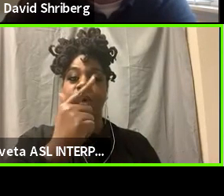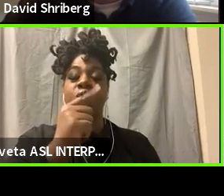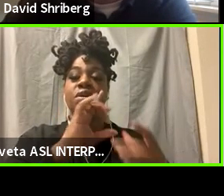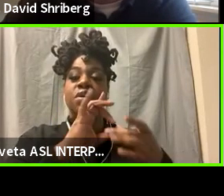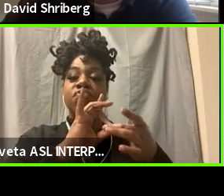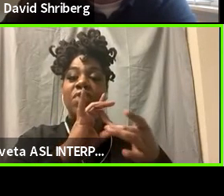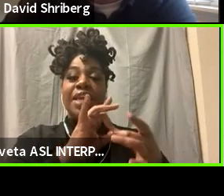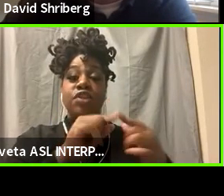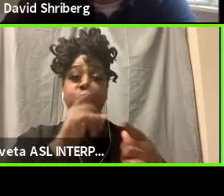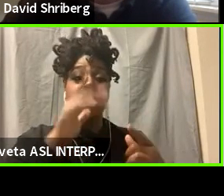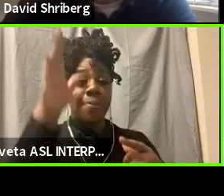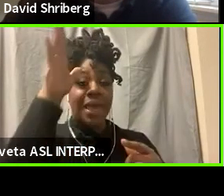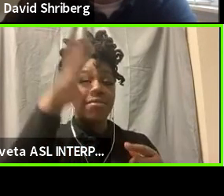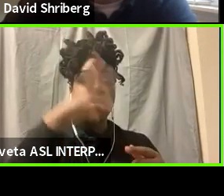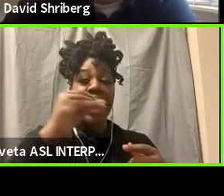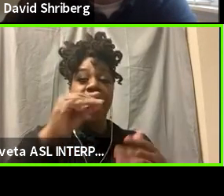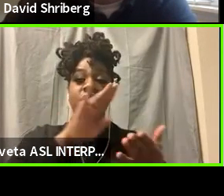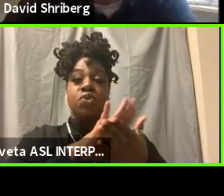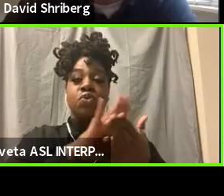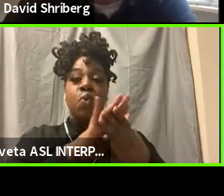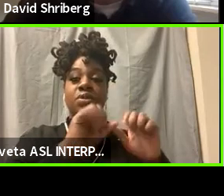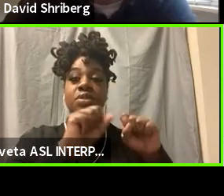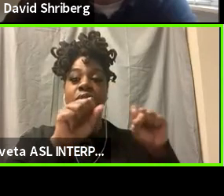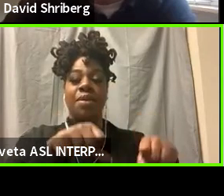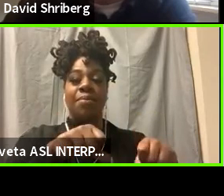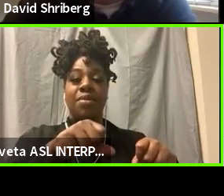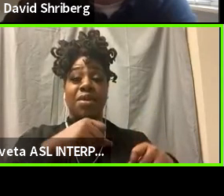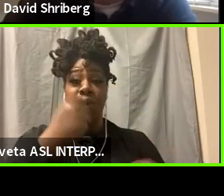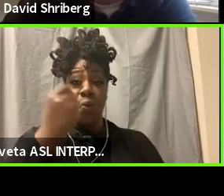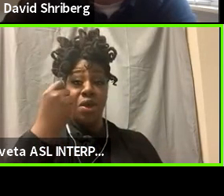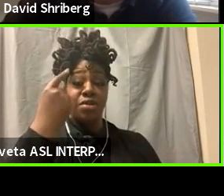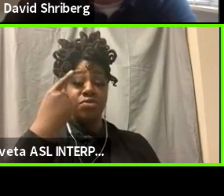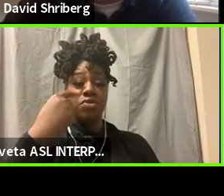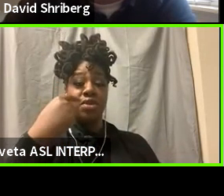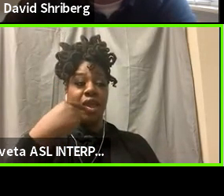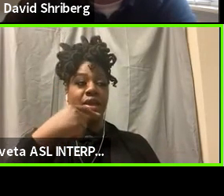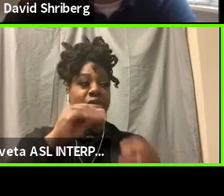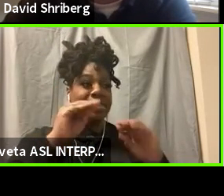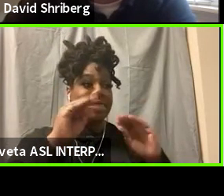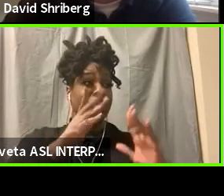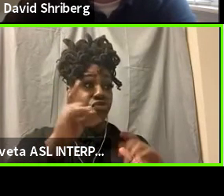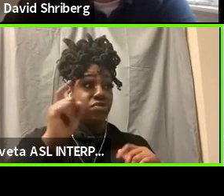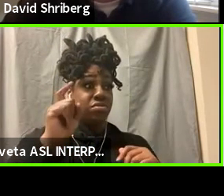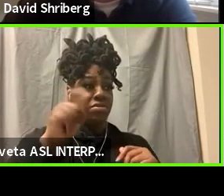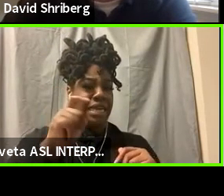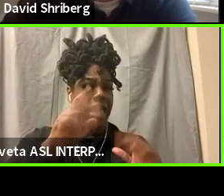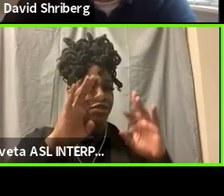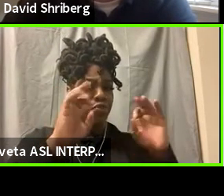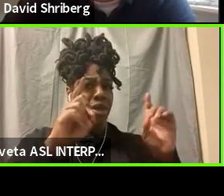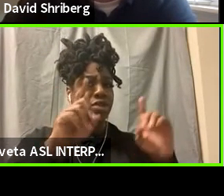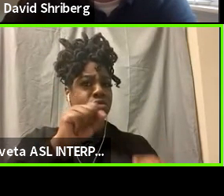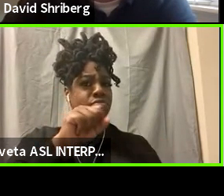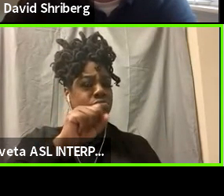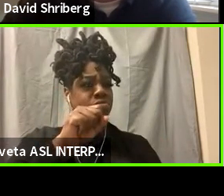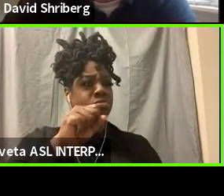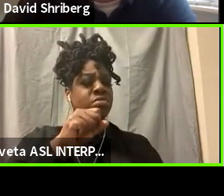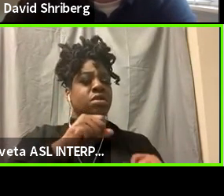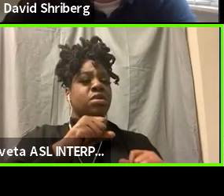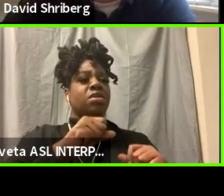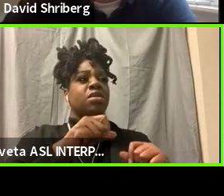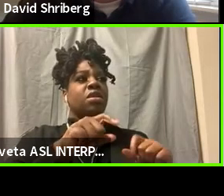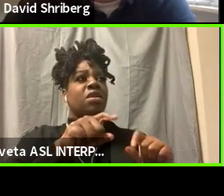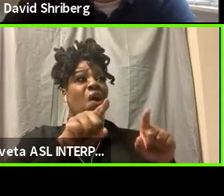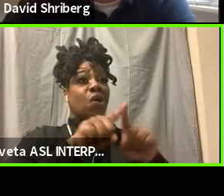But so we understand that teachers need education to help navigate these issues. But it's also really